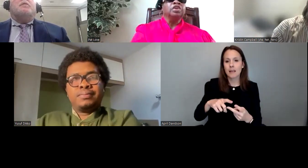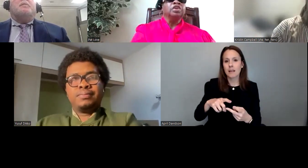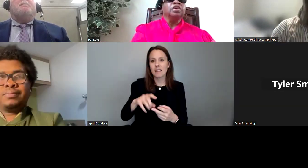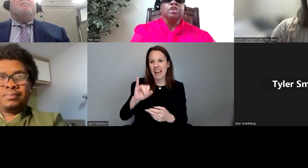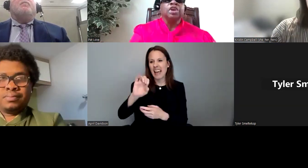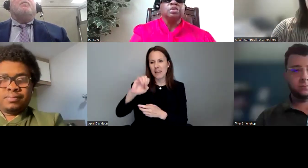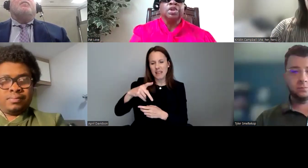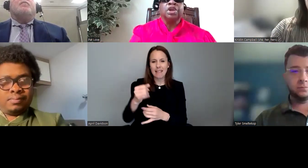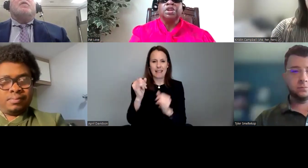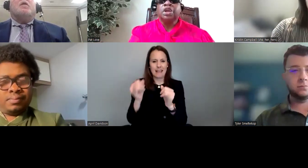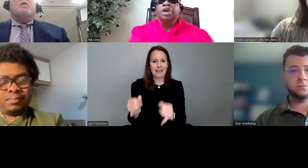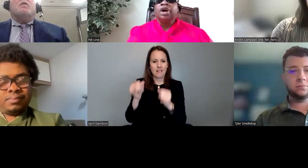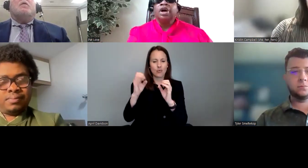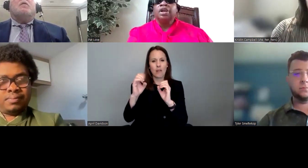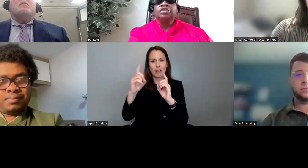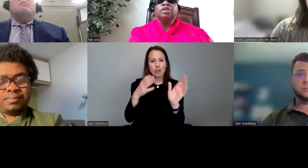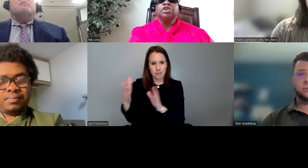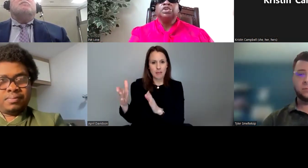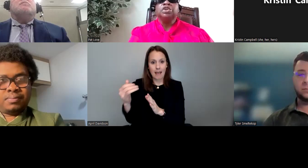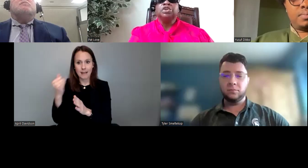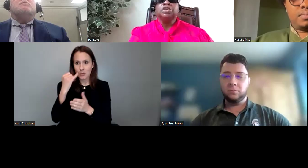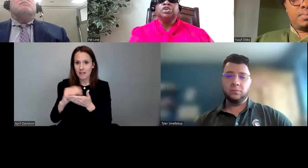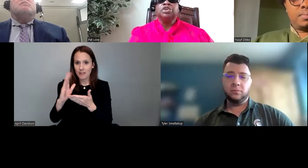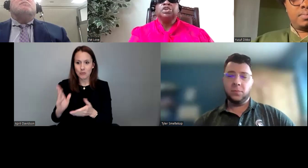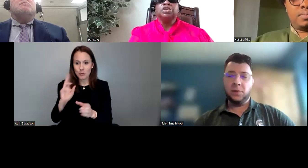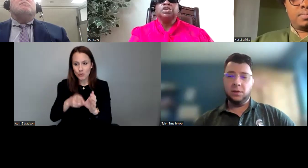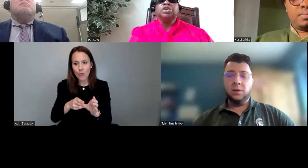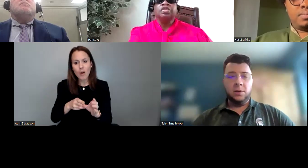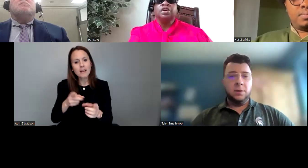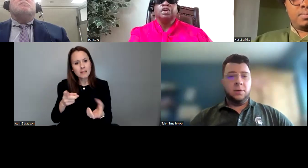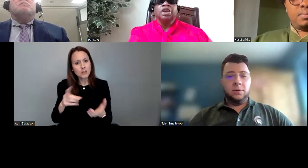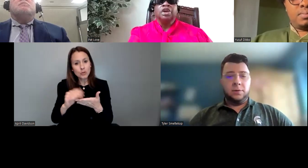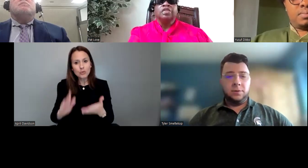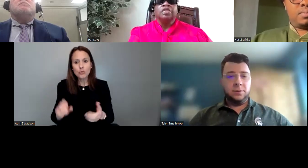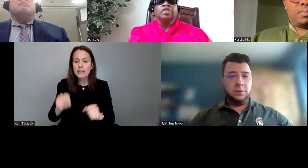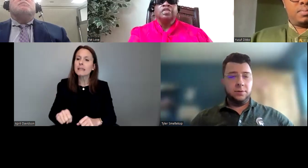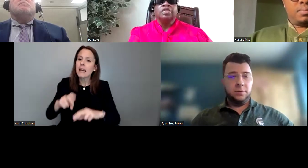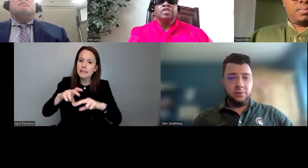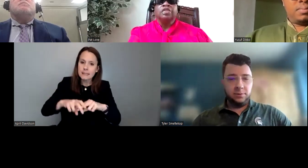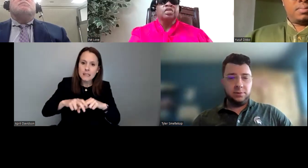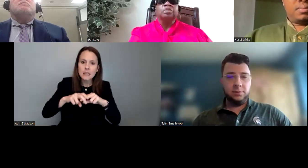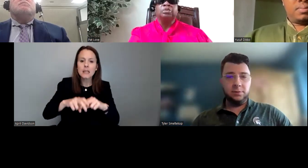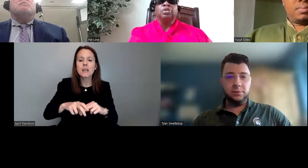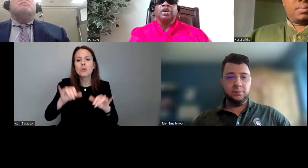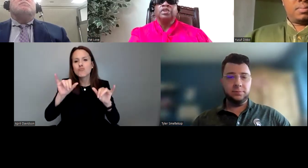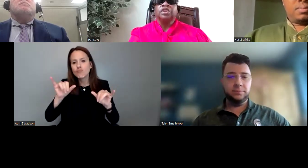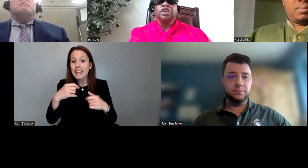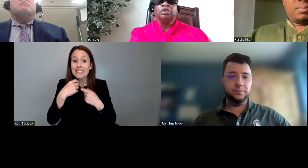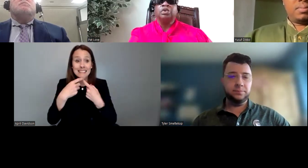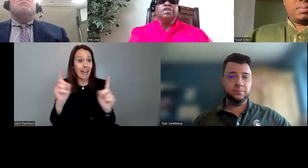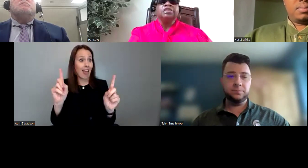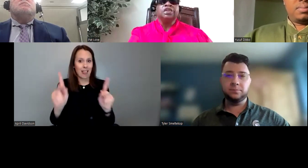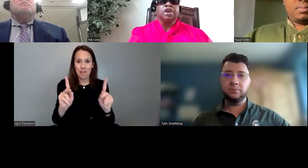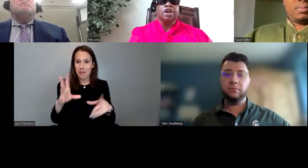the individual education plan team committees, that they can sit there and they can tell the people around the